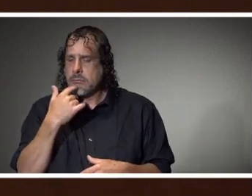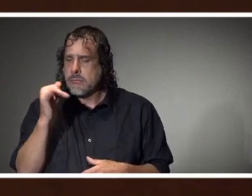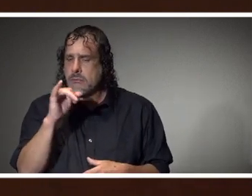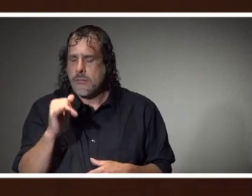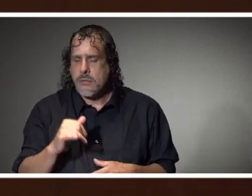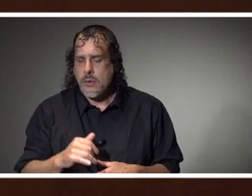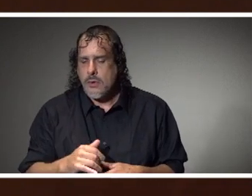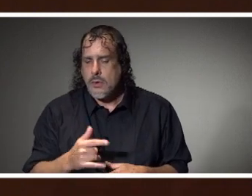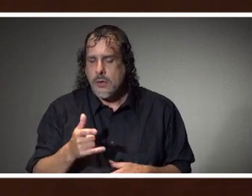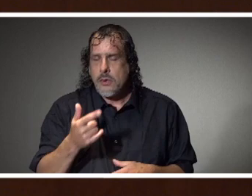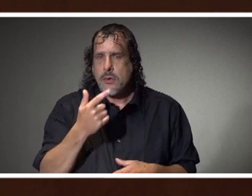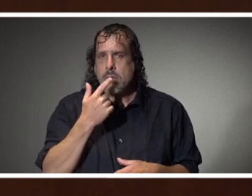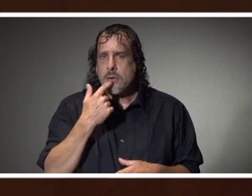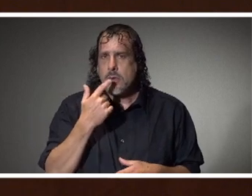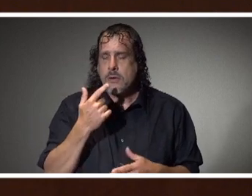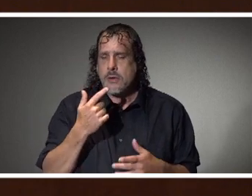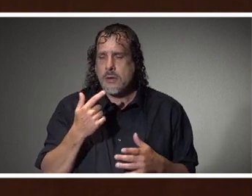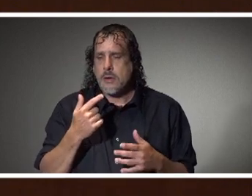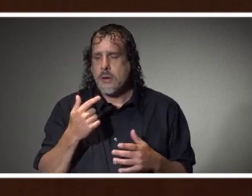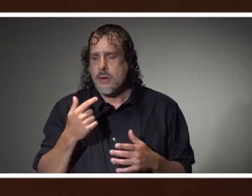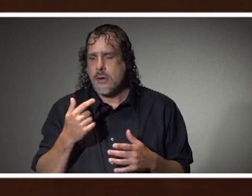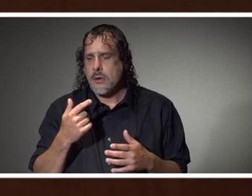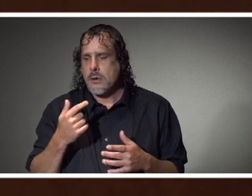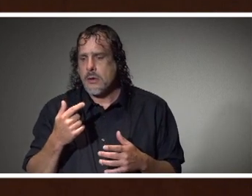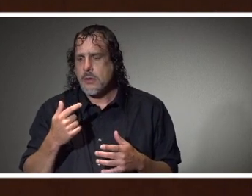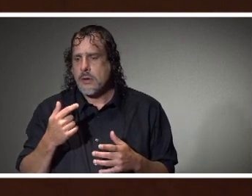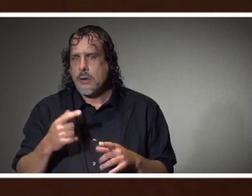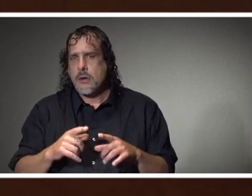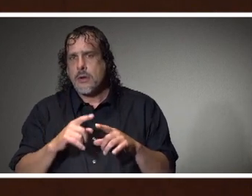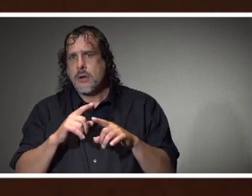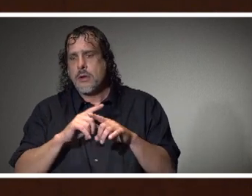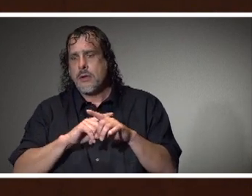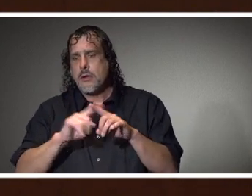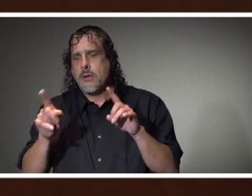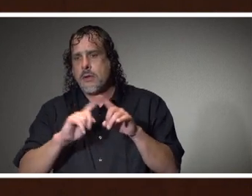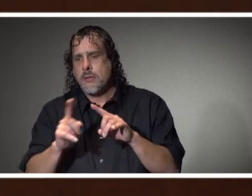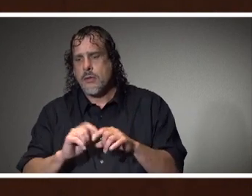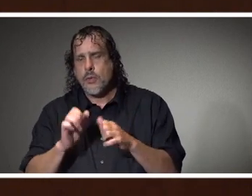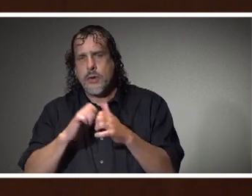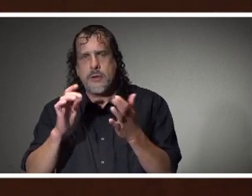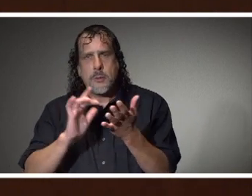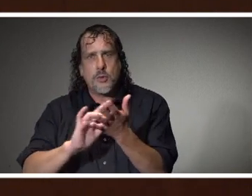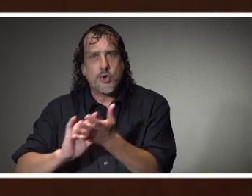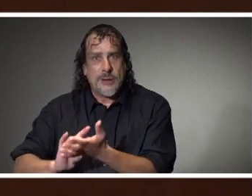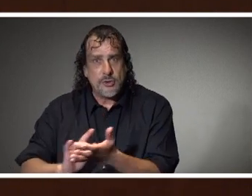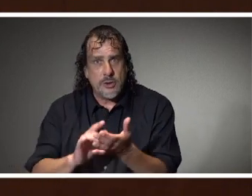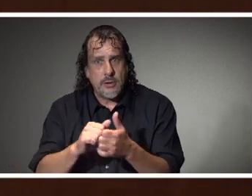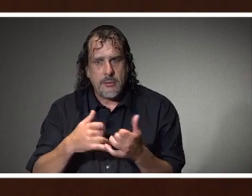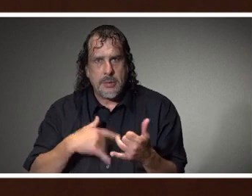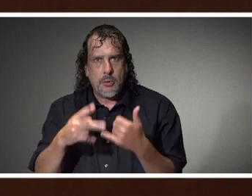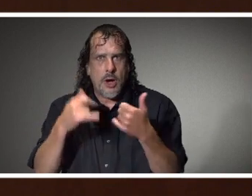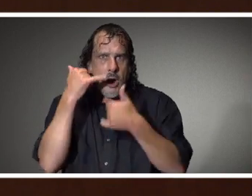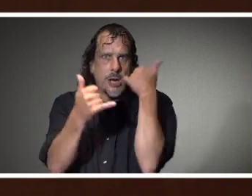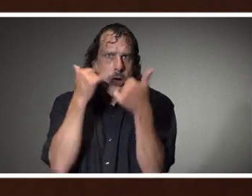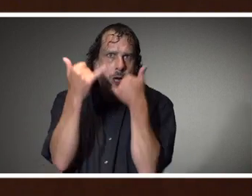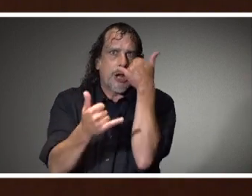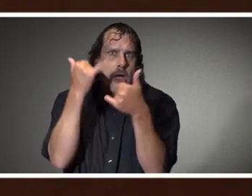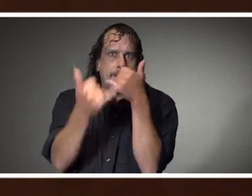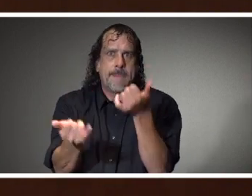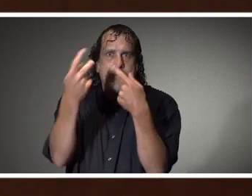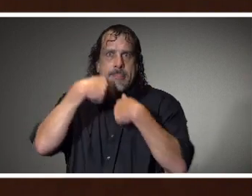talking about the different sort of pathway to lifting restrictions, I was inundated with phone calls, as you can imagine. And then a lot of those phone